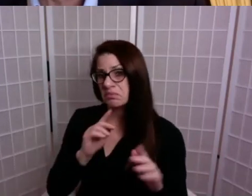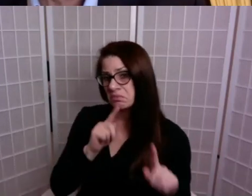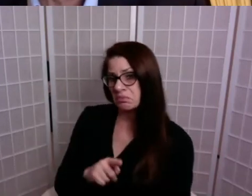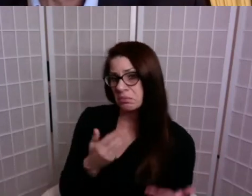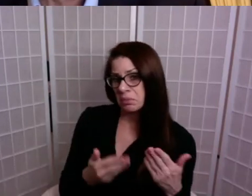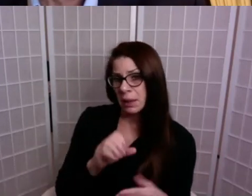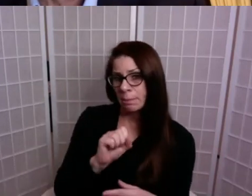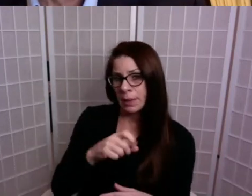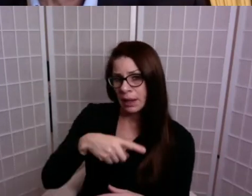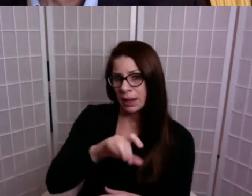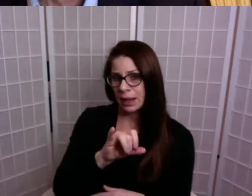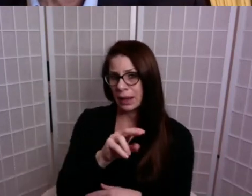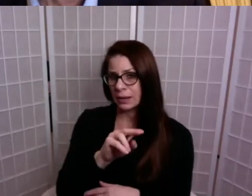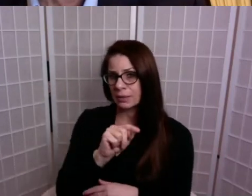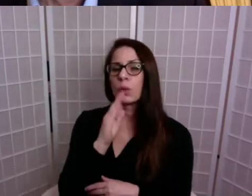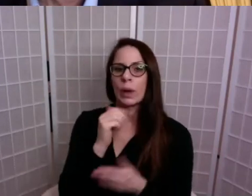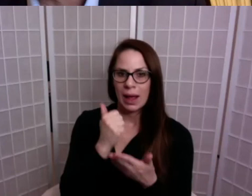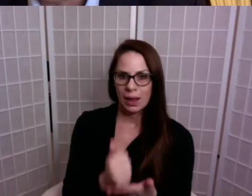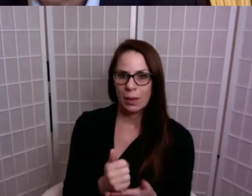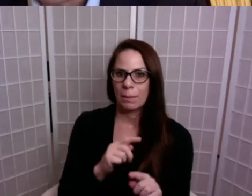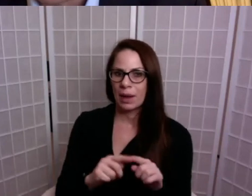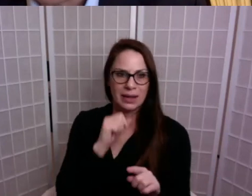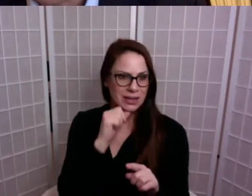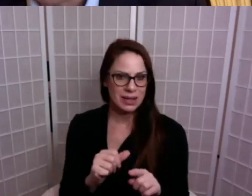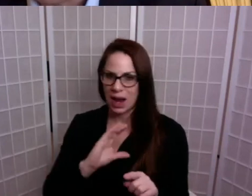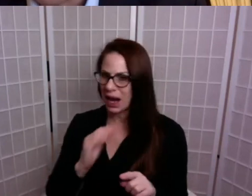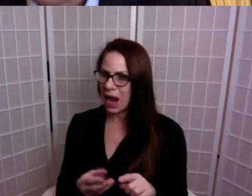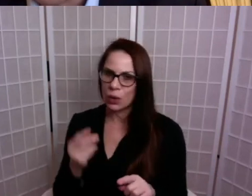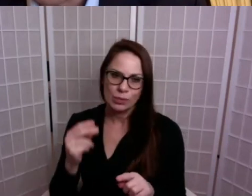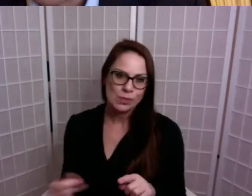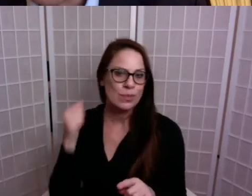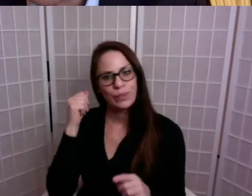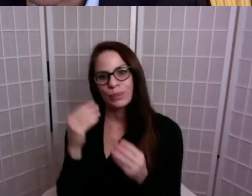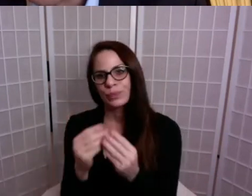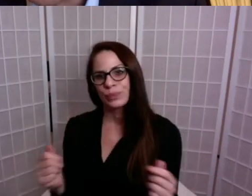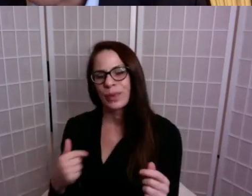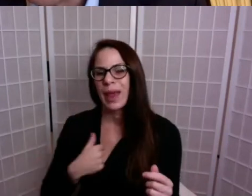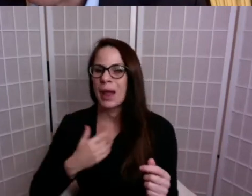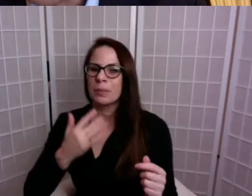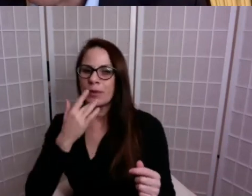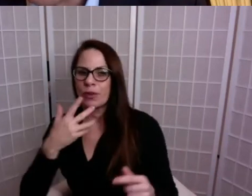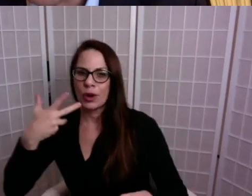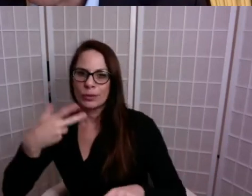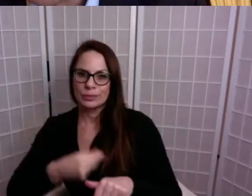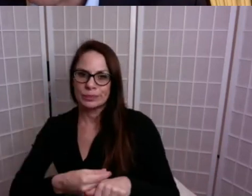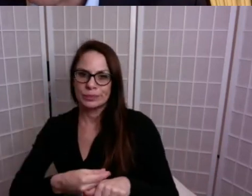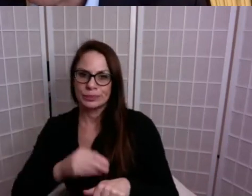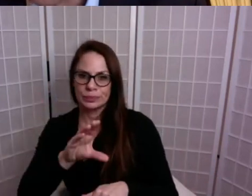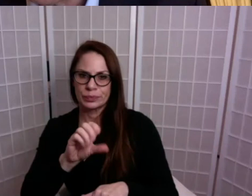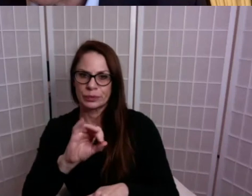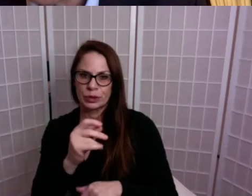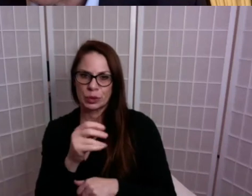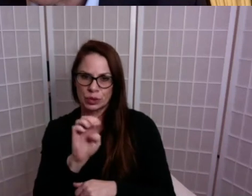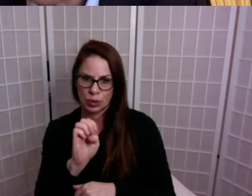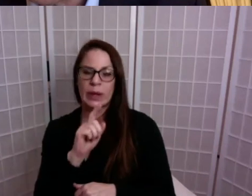help, but that's not our go-to. Usually I prefer a cortisone injection, which tends to, it is a shot, but